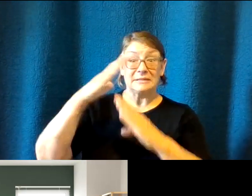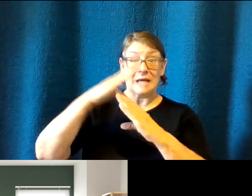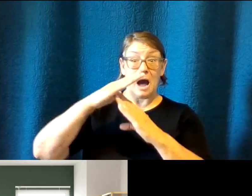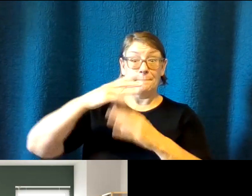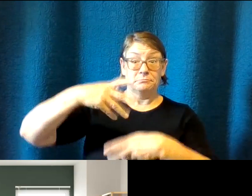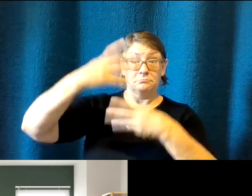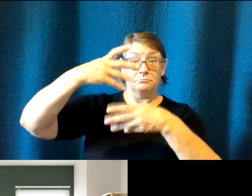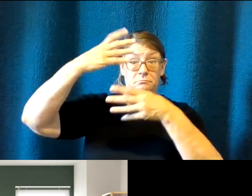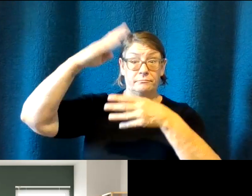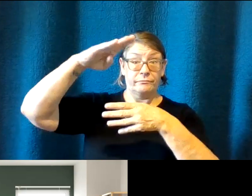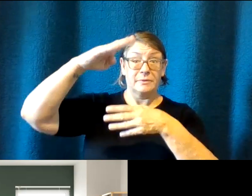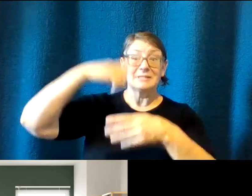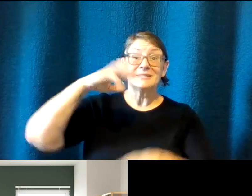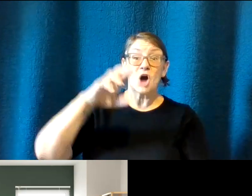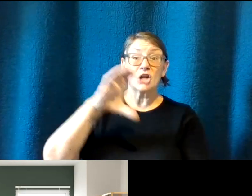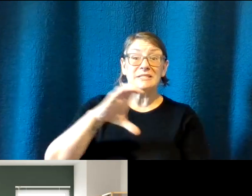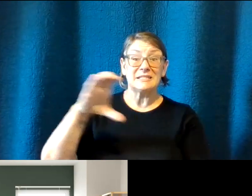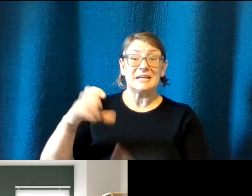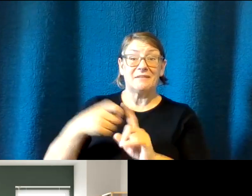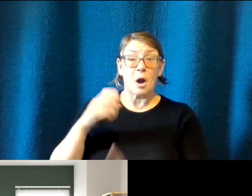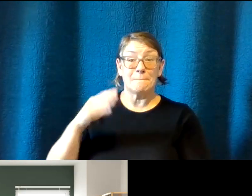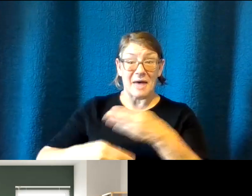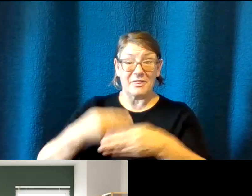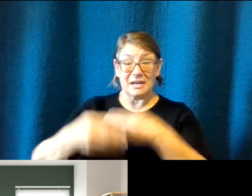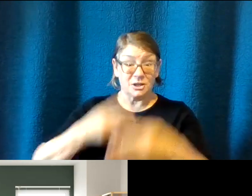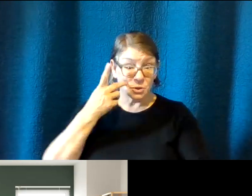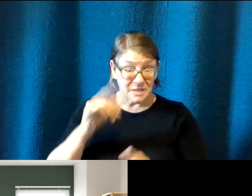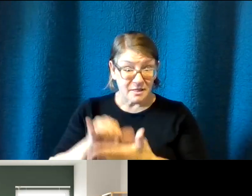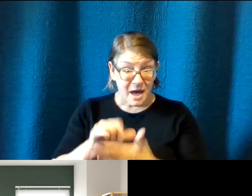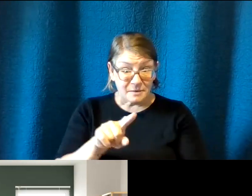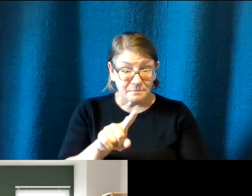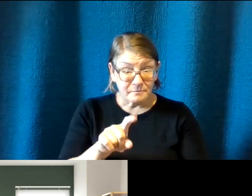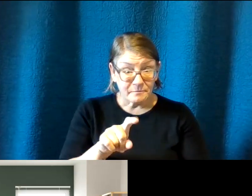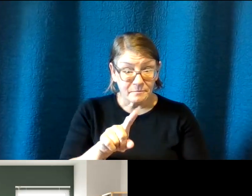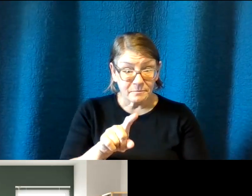chat, it says RCC from Bethany. Do you see that?